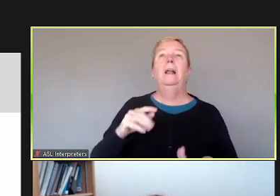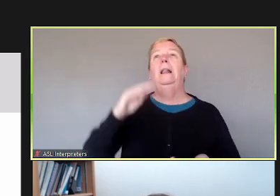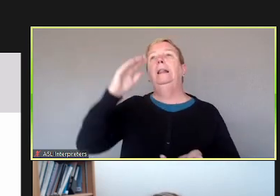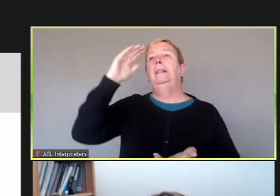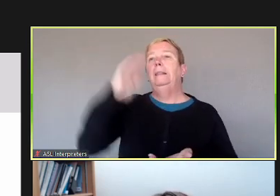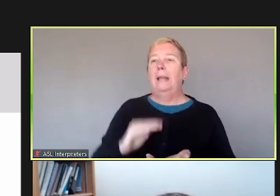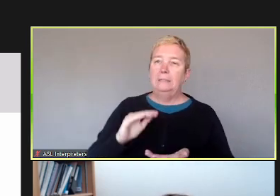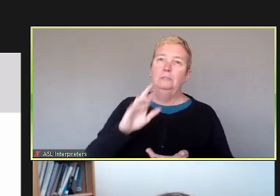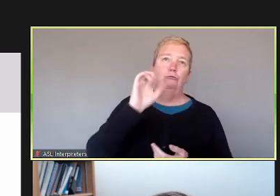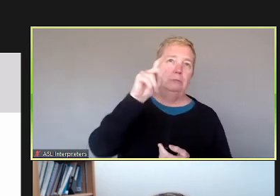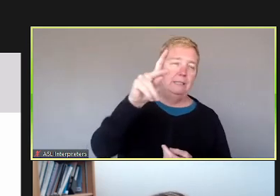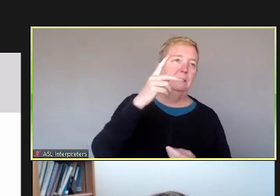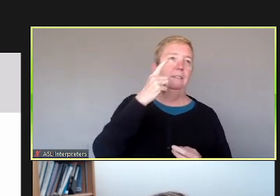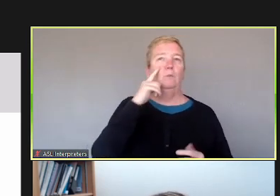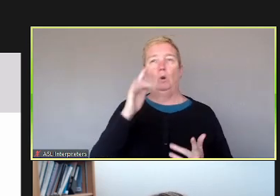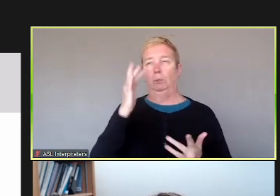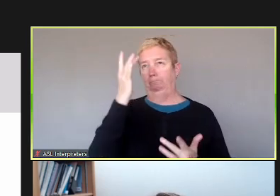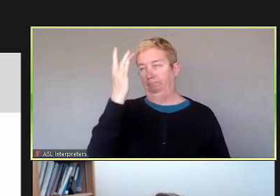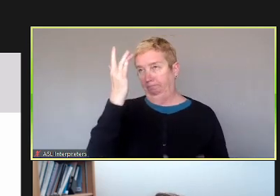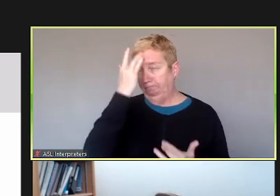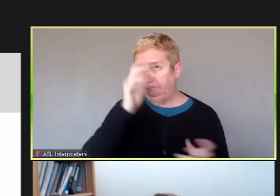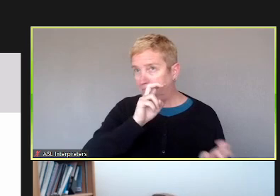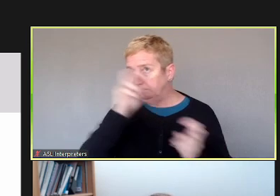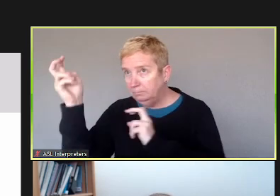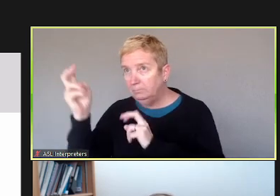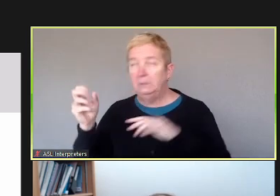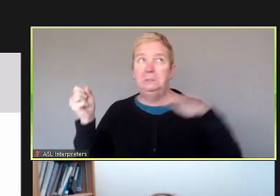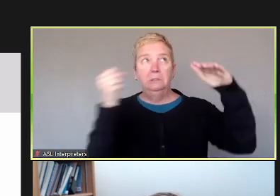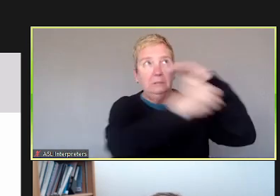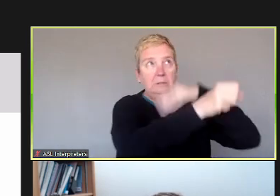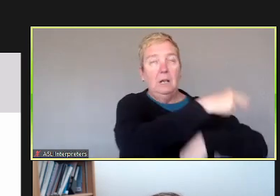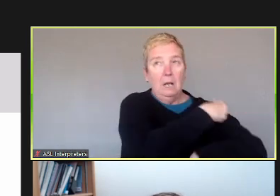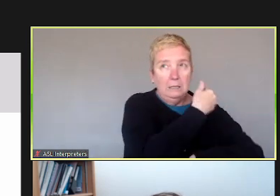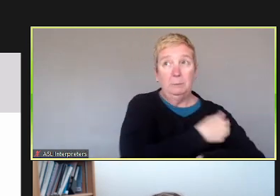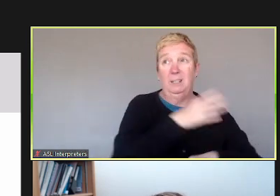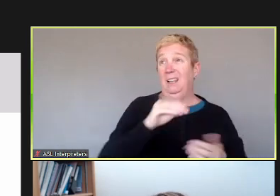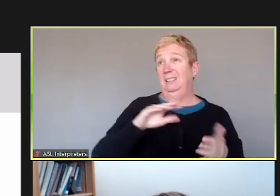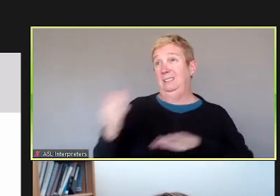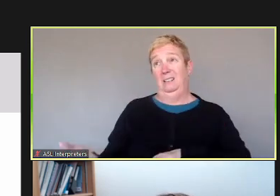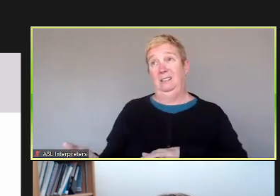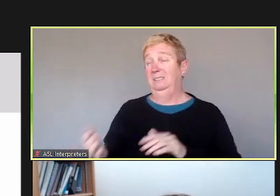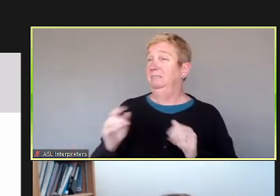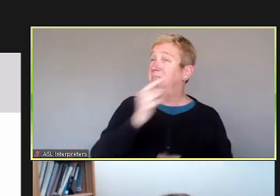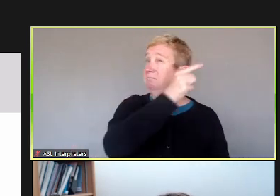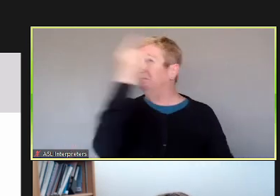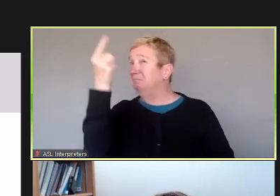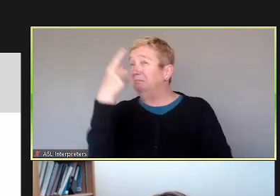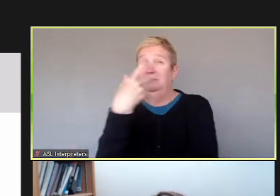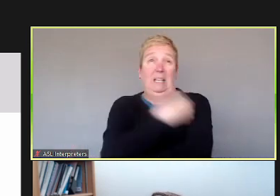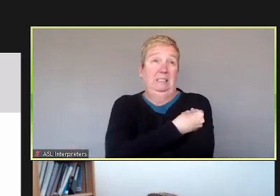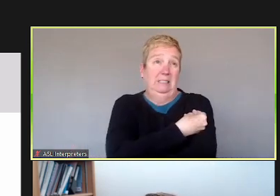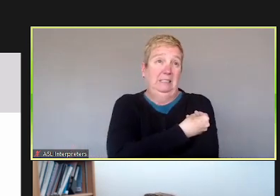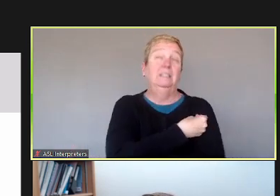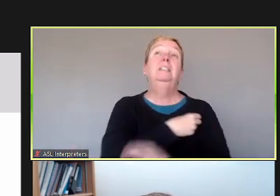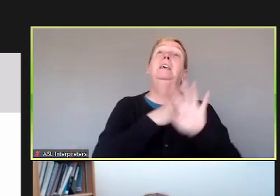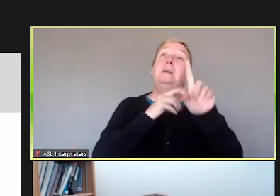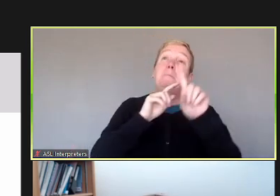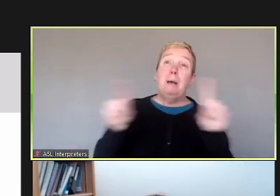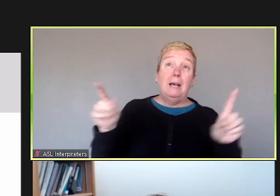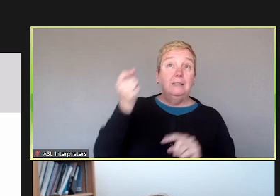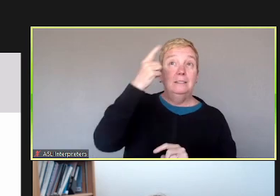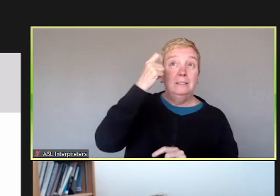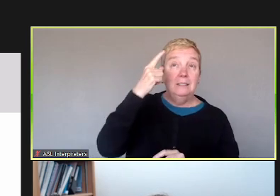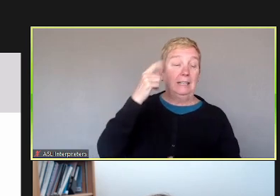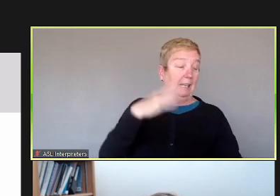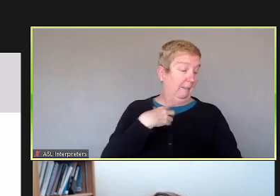and death if you happen to get infected. But it's important to understand that these vaccines become less effective